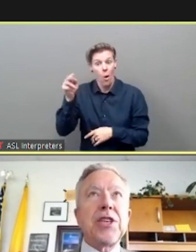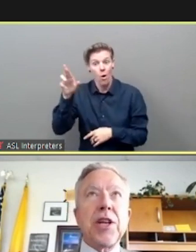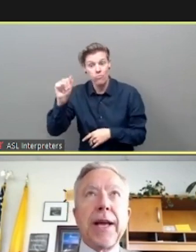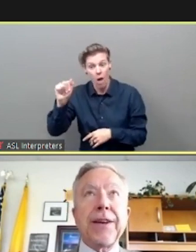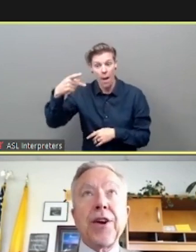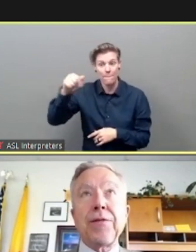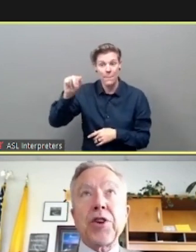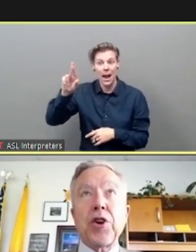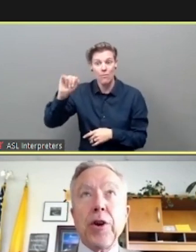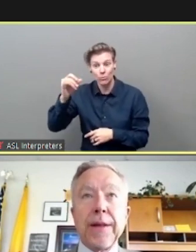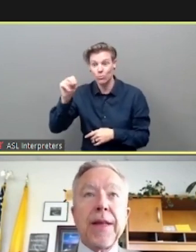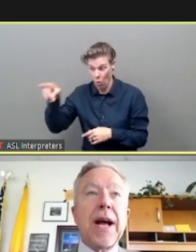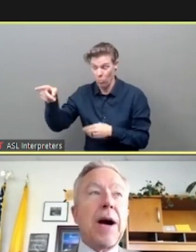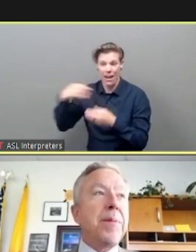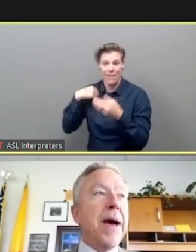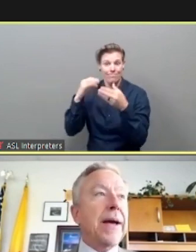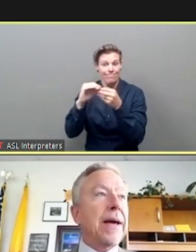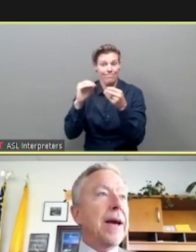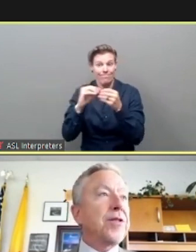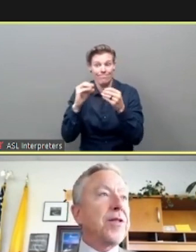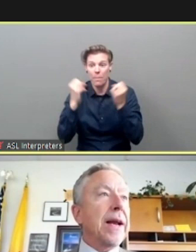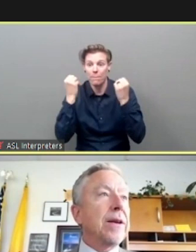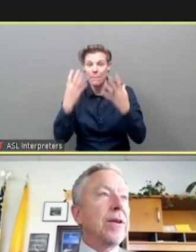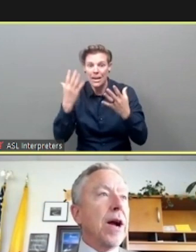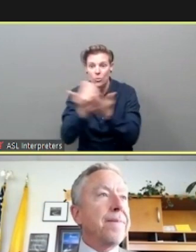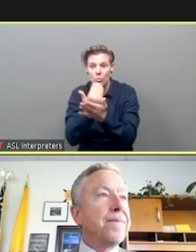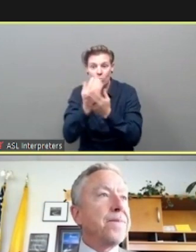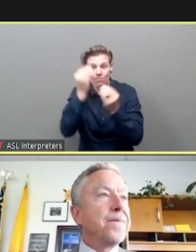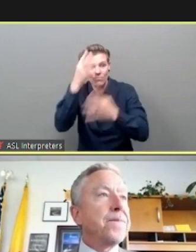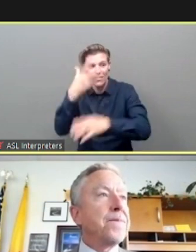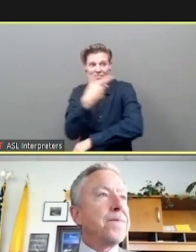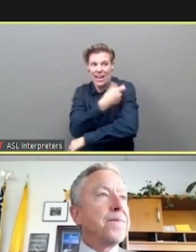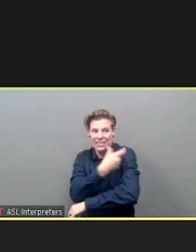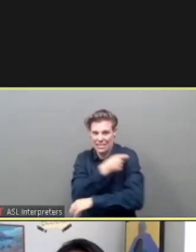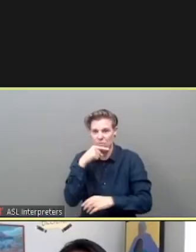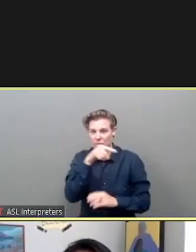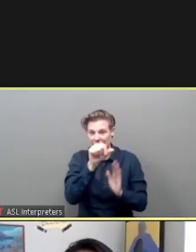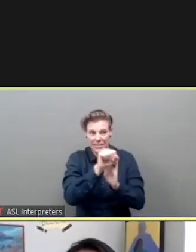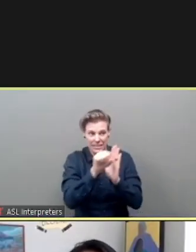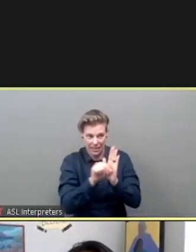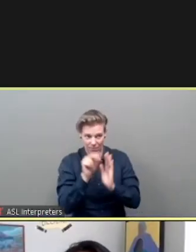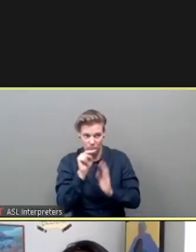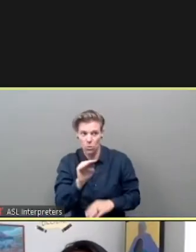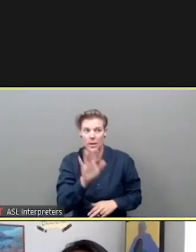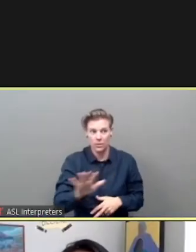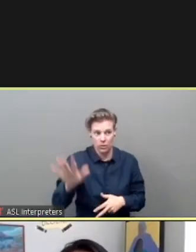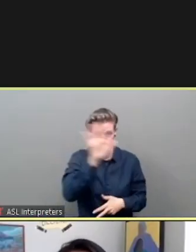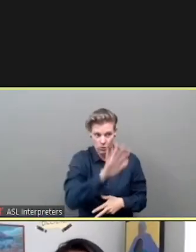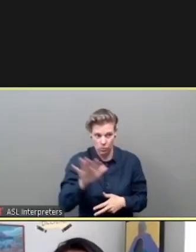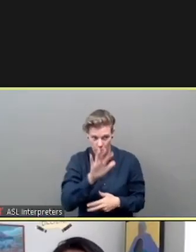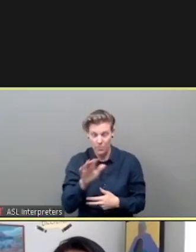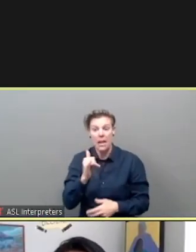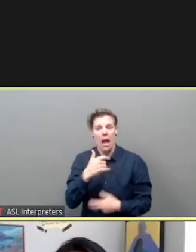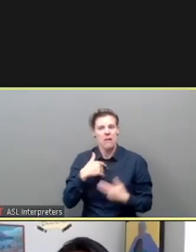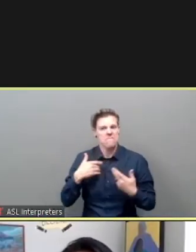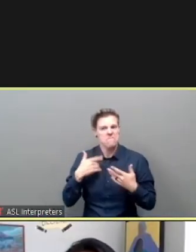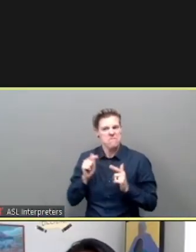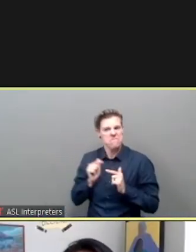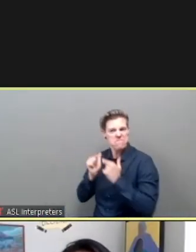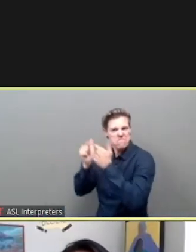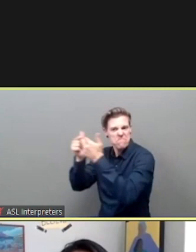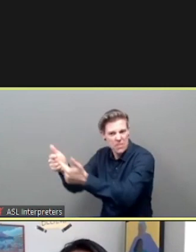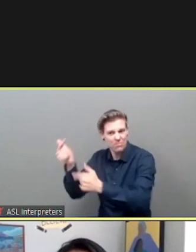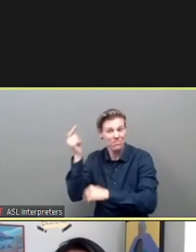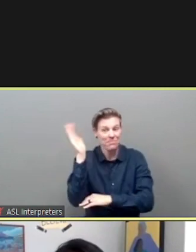then she'll hand it off to Kurt, and then I'll be back after that. Laura. Thanks so much. I'm really excited to